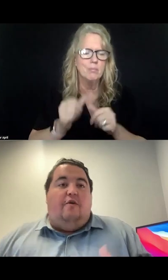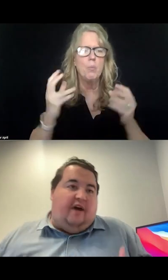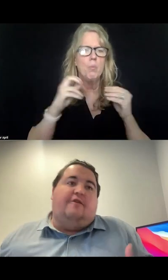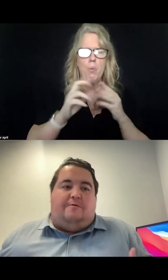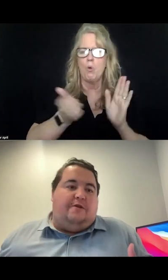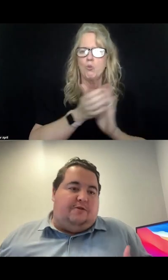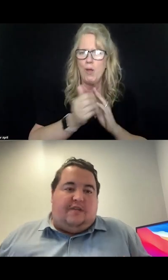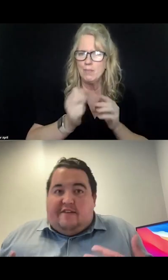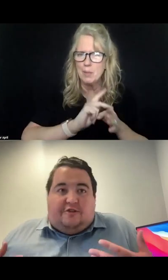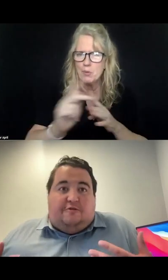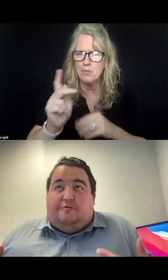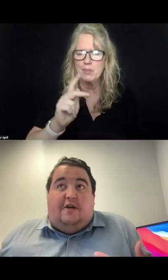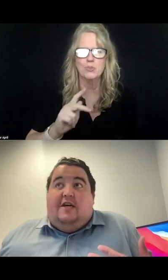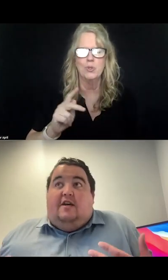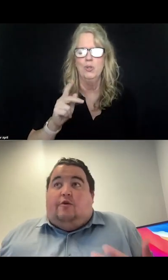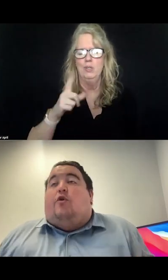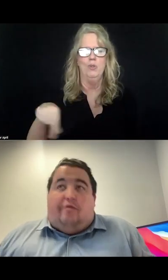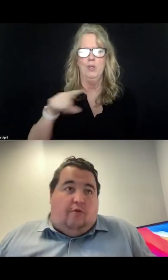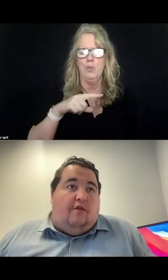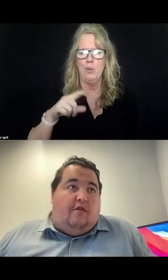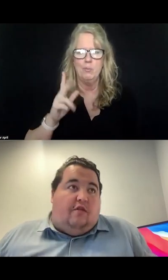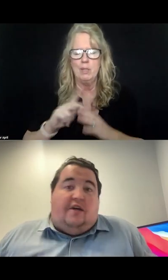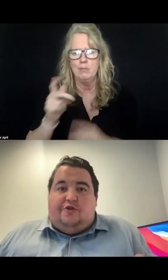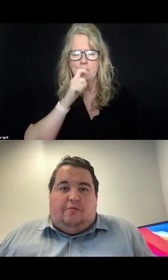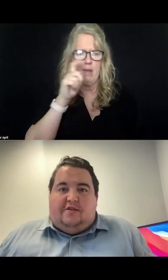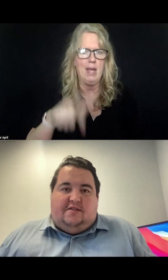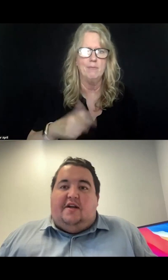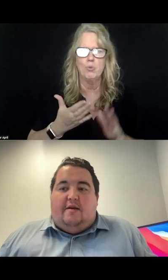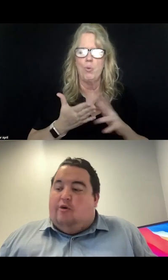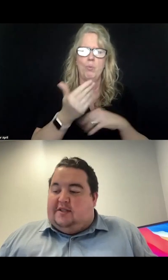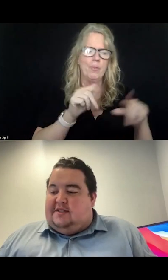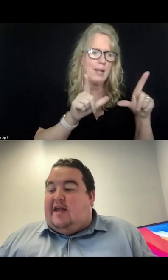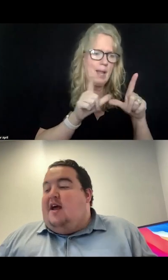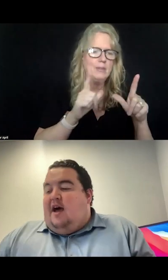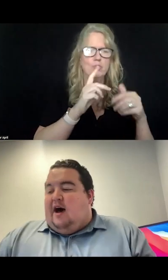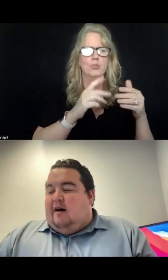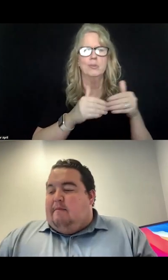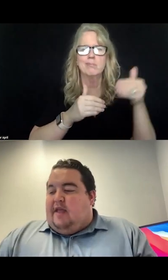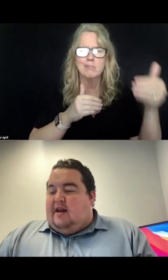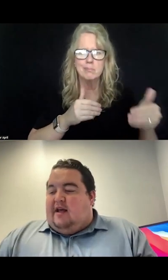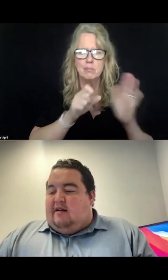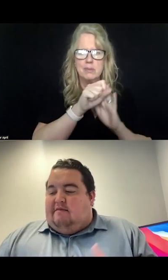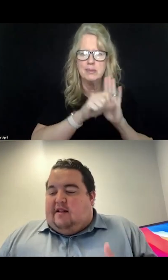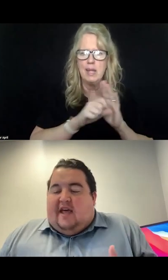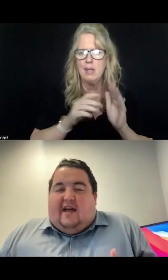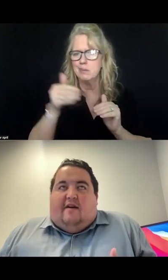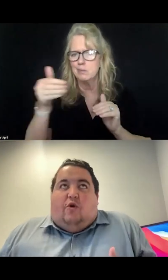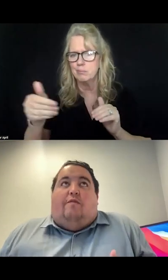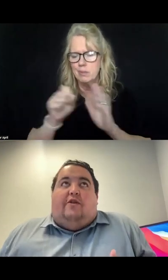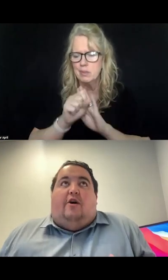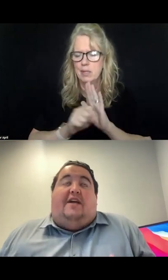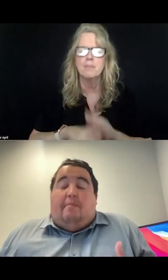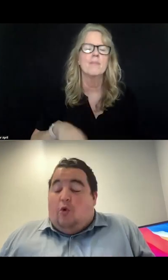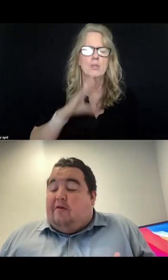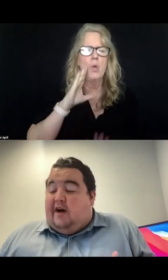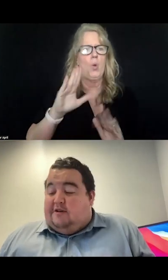professionals without those professionals having to go through the licensure process in a neighboring state. And that will